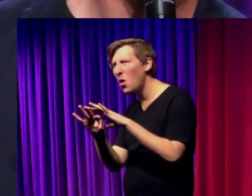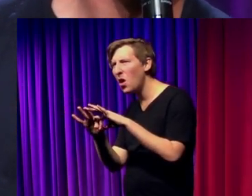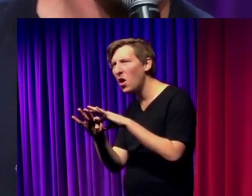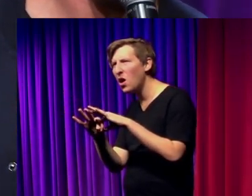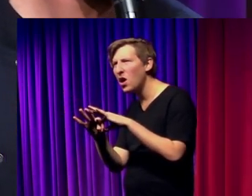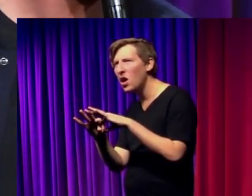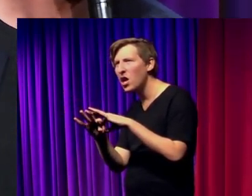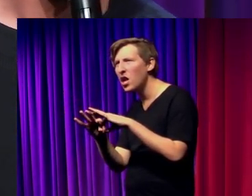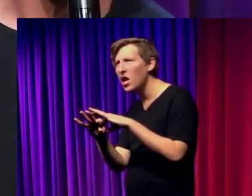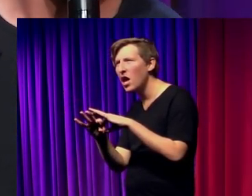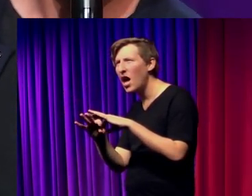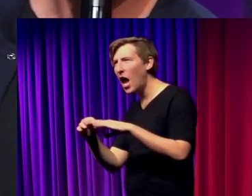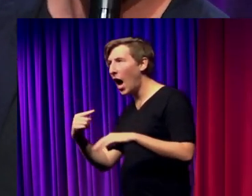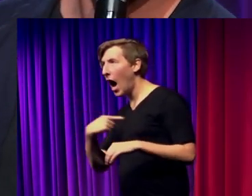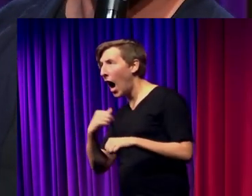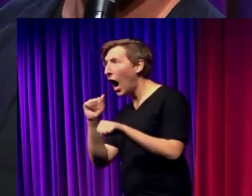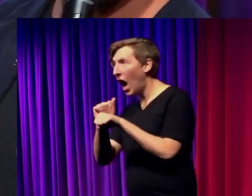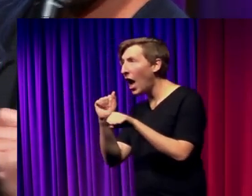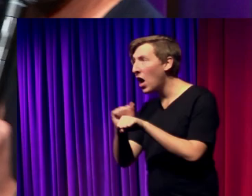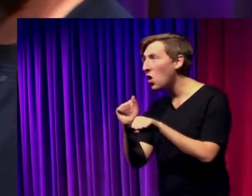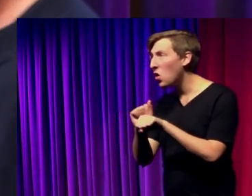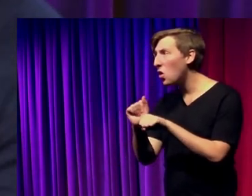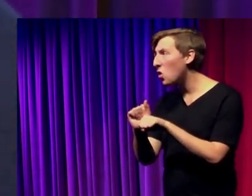to die. Yeah.